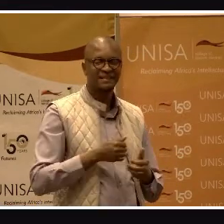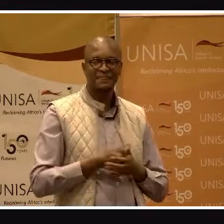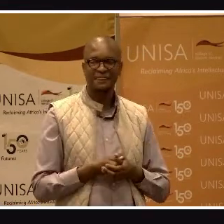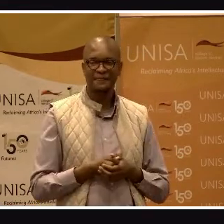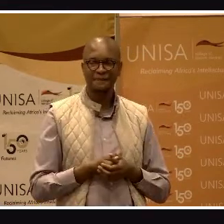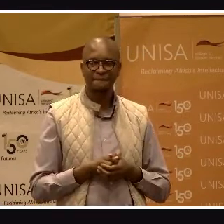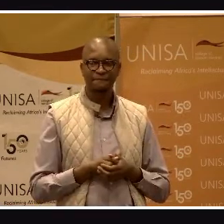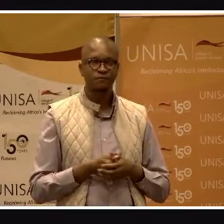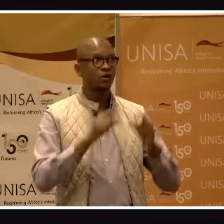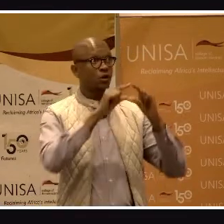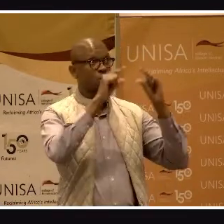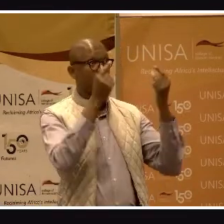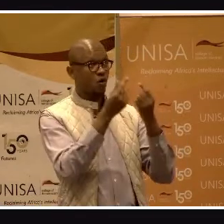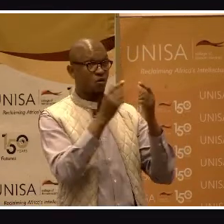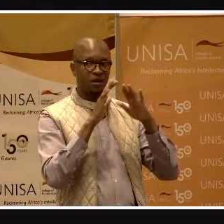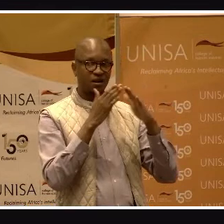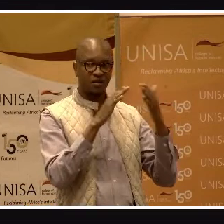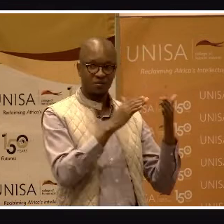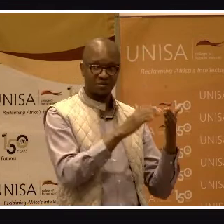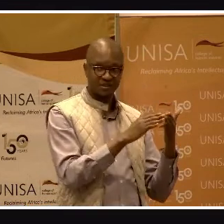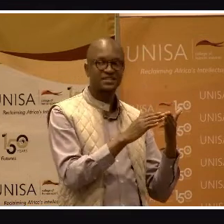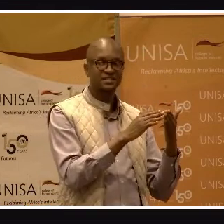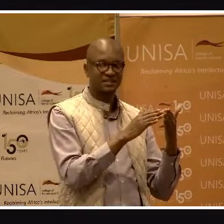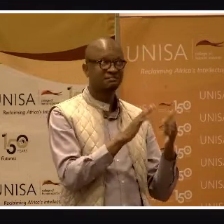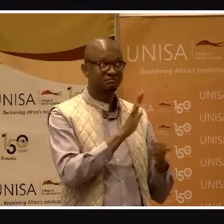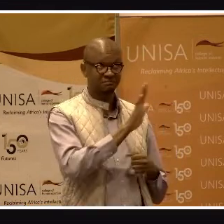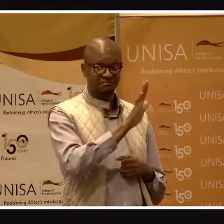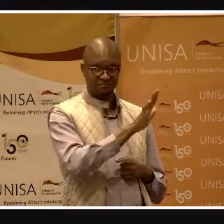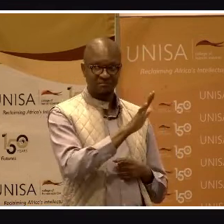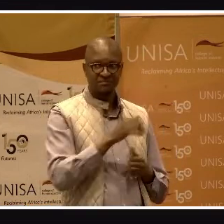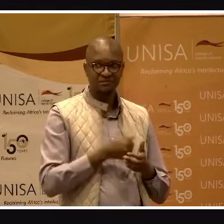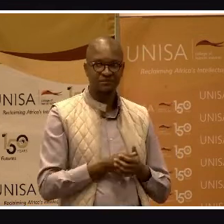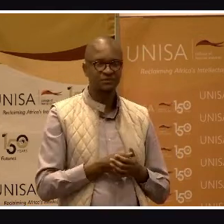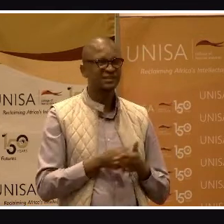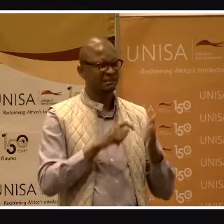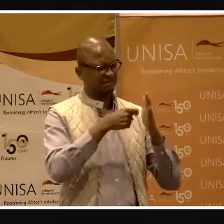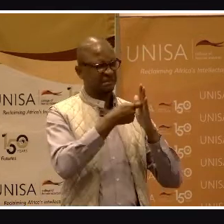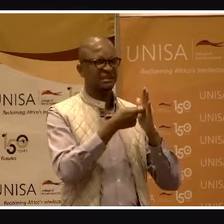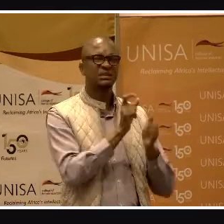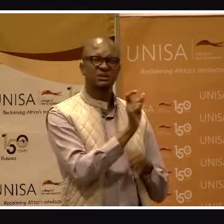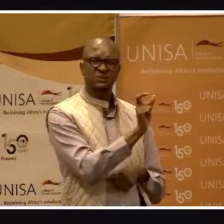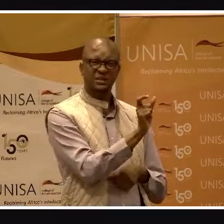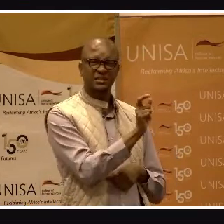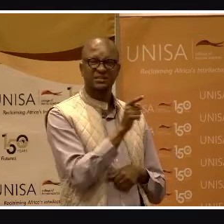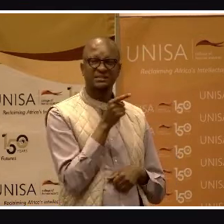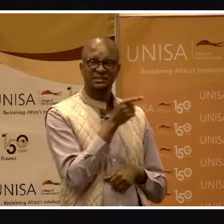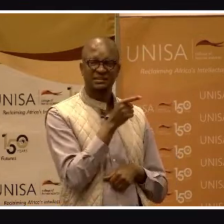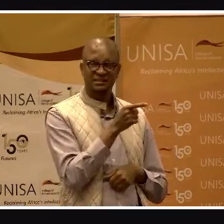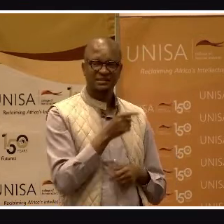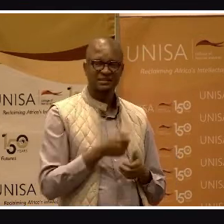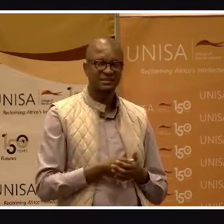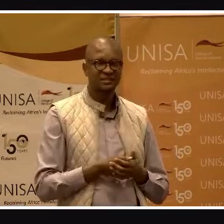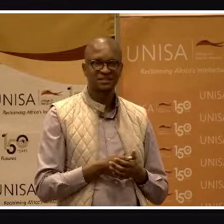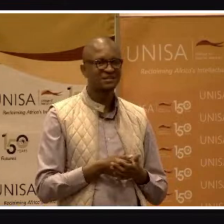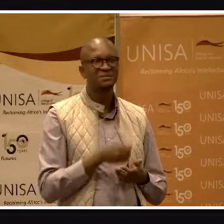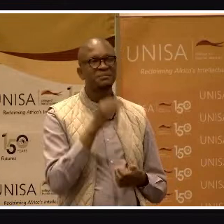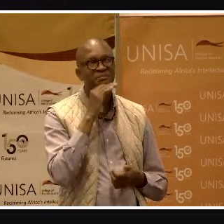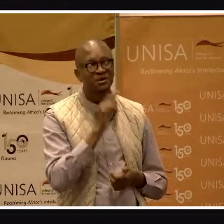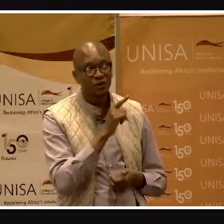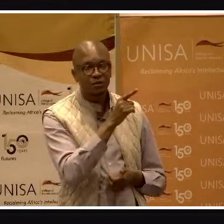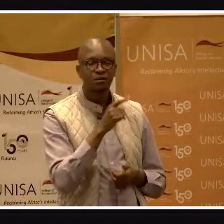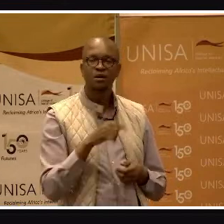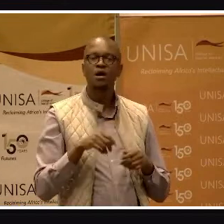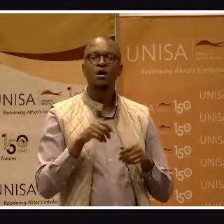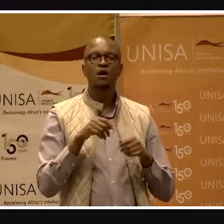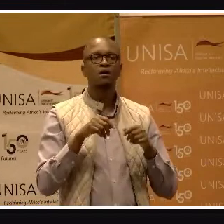also reflected from as a topic or as a keyword from my title. It is made up of people from all over the world